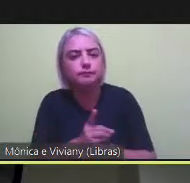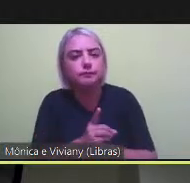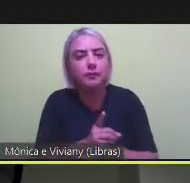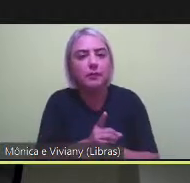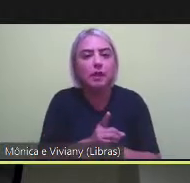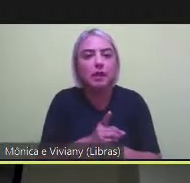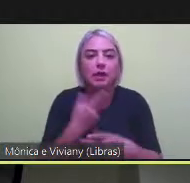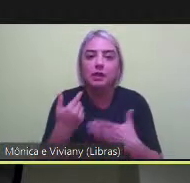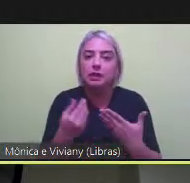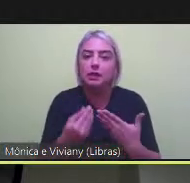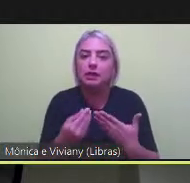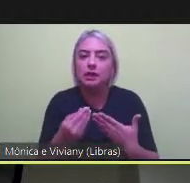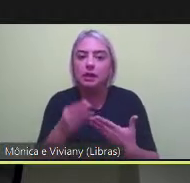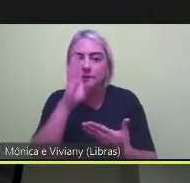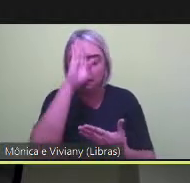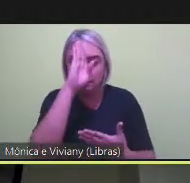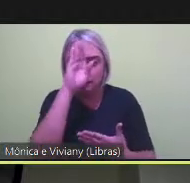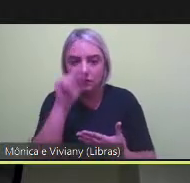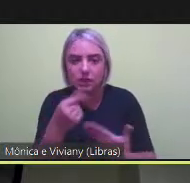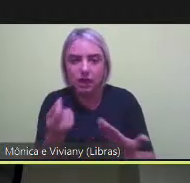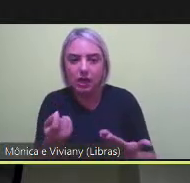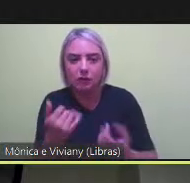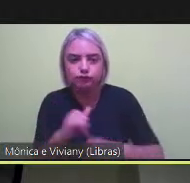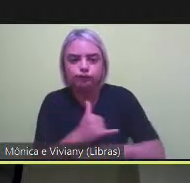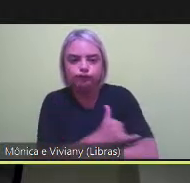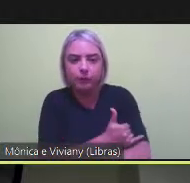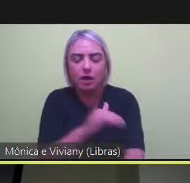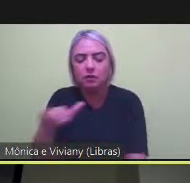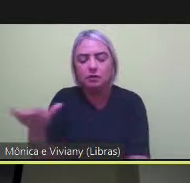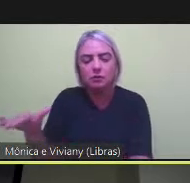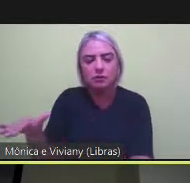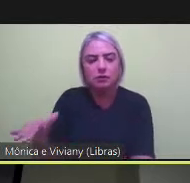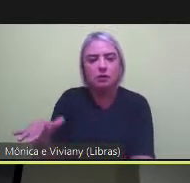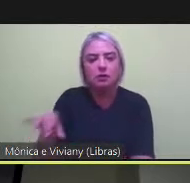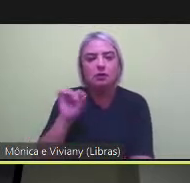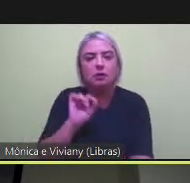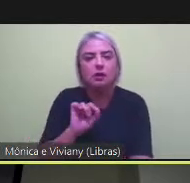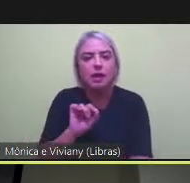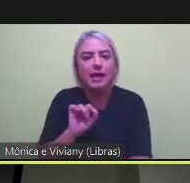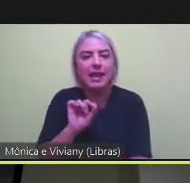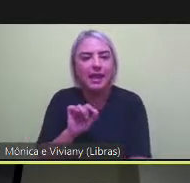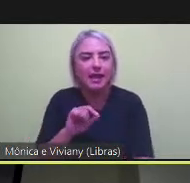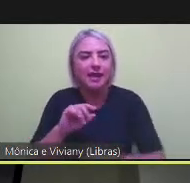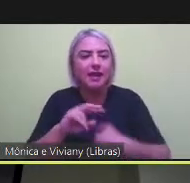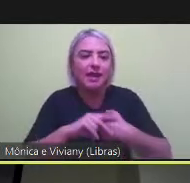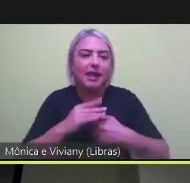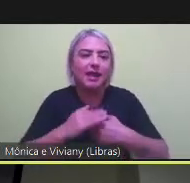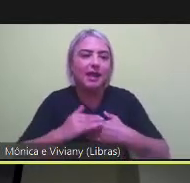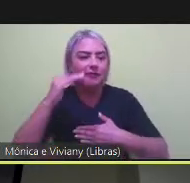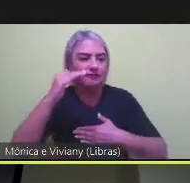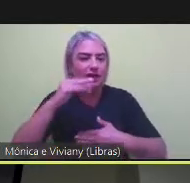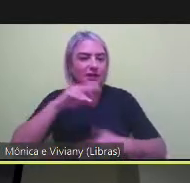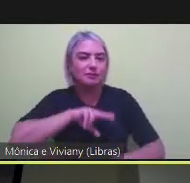Europe, it also allowed us that the prevalence of obesity and the overweight